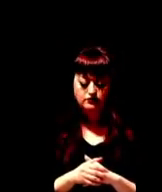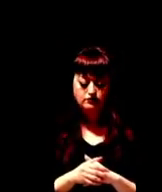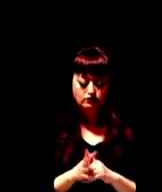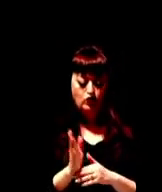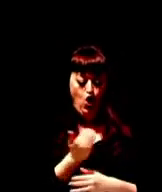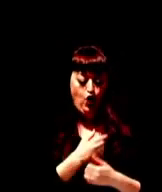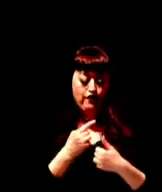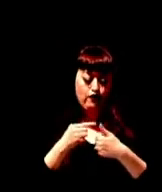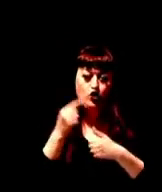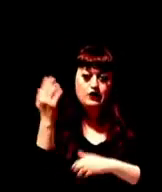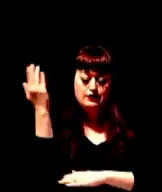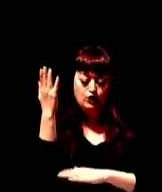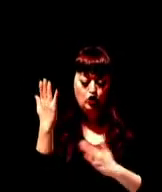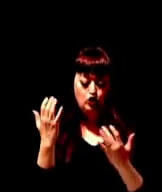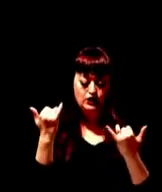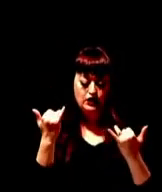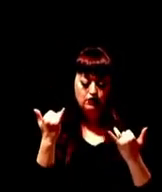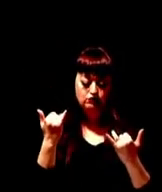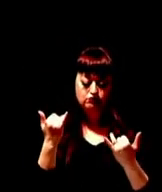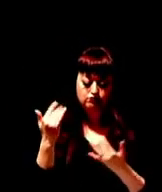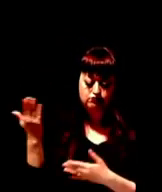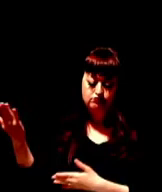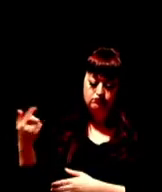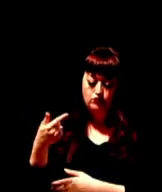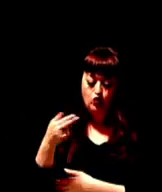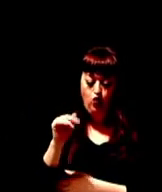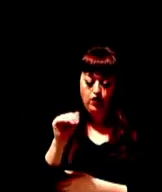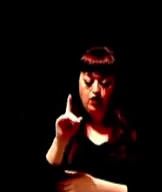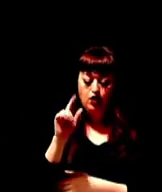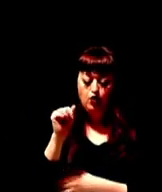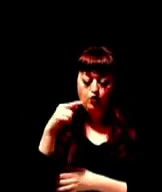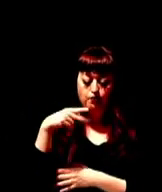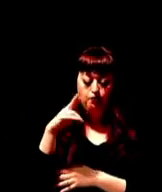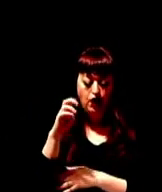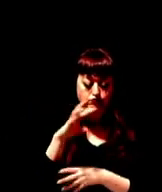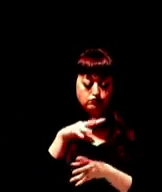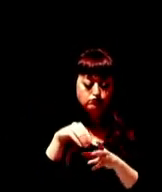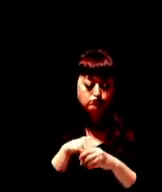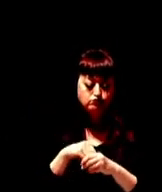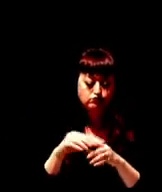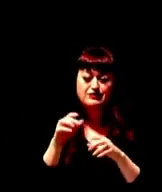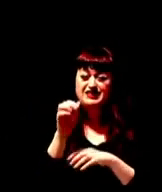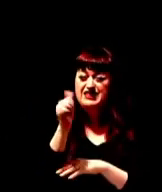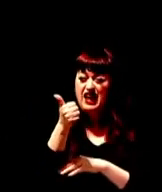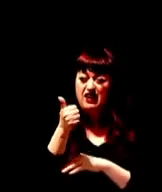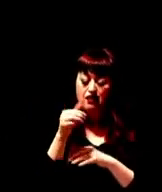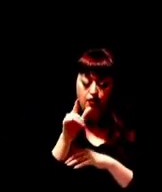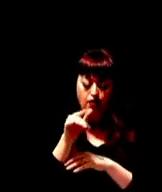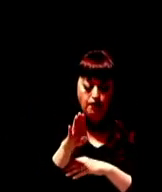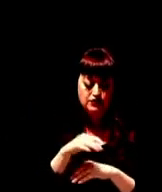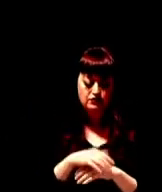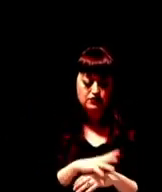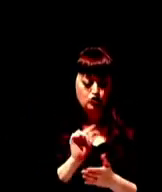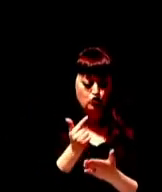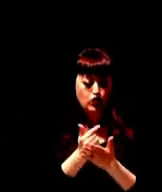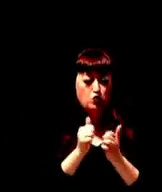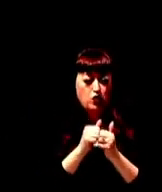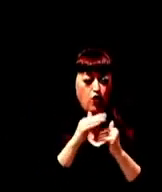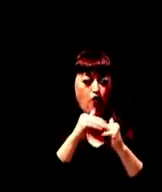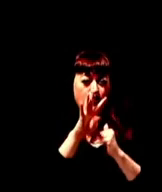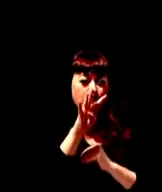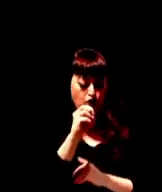For our first speaker of the day, you'll be hearing from Guadalupe. Lupe has been involved in over 10 clubs at South. She's graduating with over 40